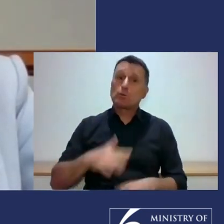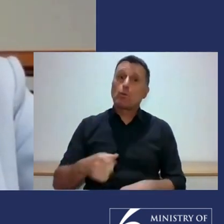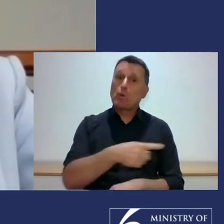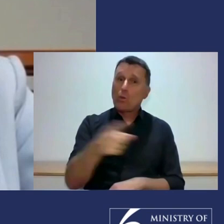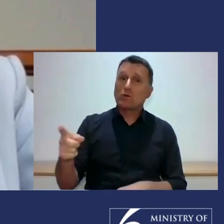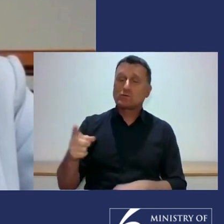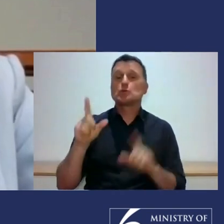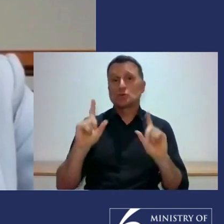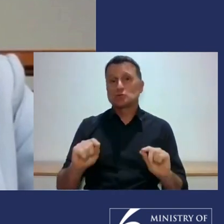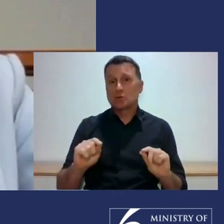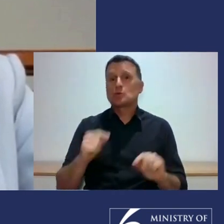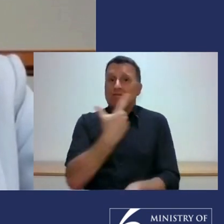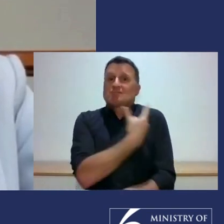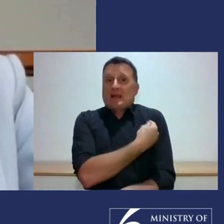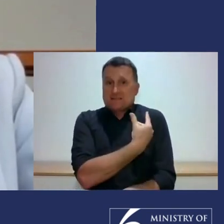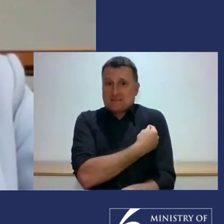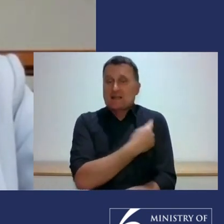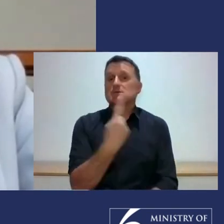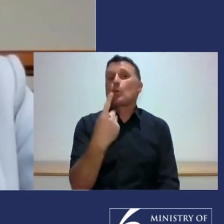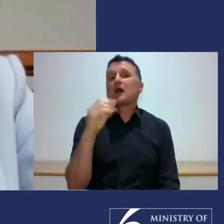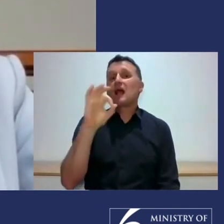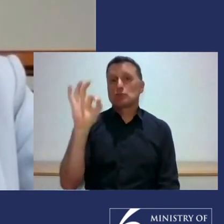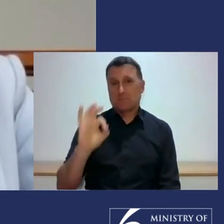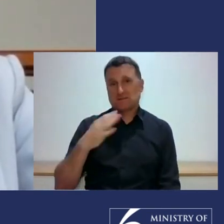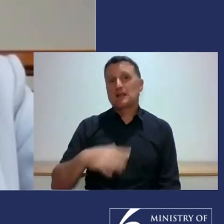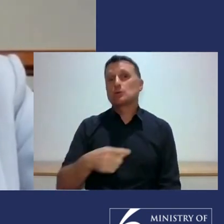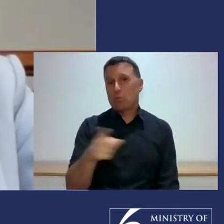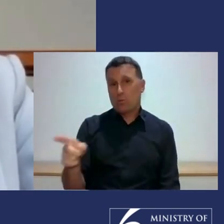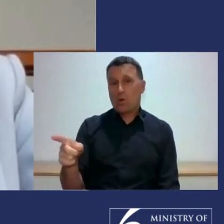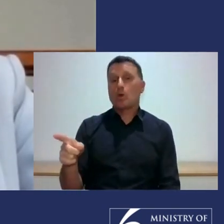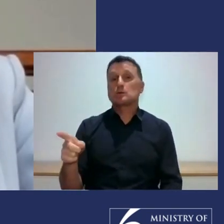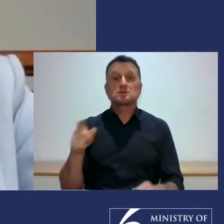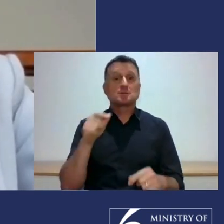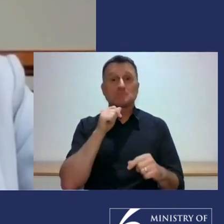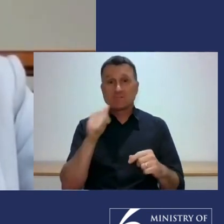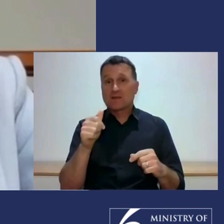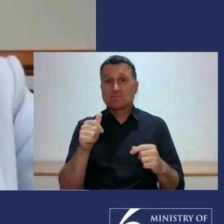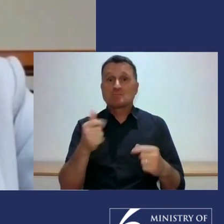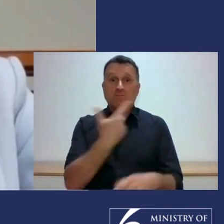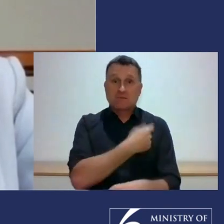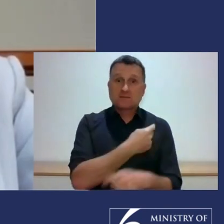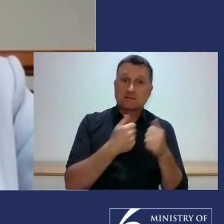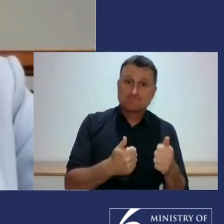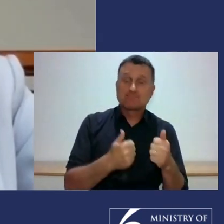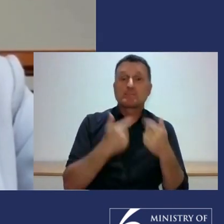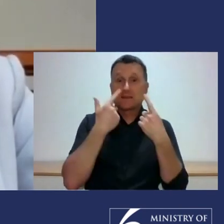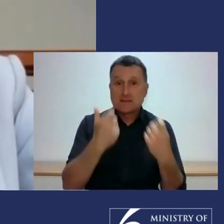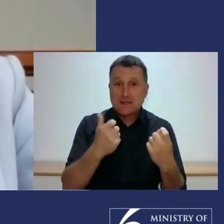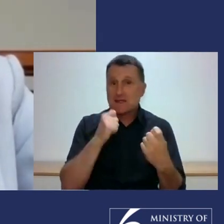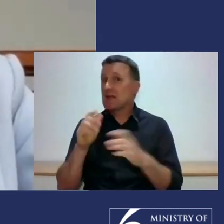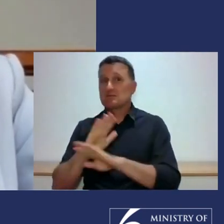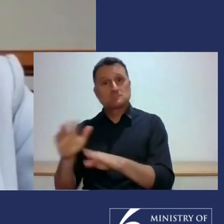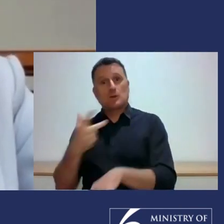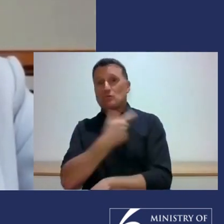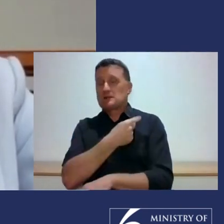what the impact is of it. But if you don't, we will still care for you. We will still give you good care. You still will be looked after. We'll